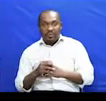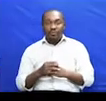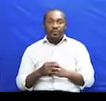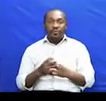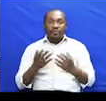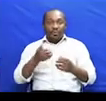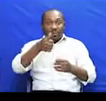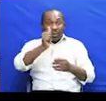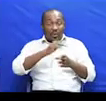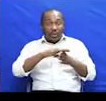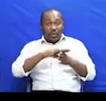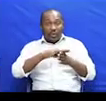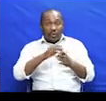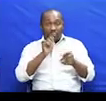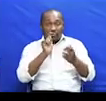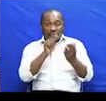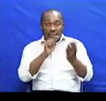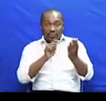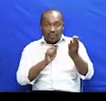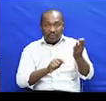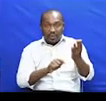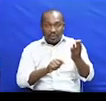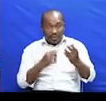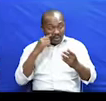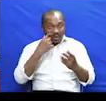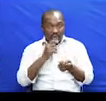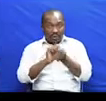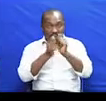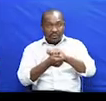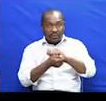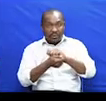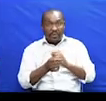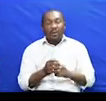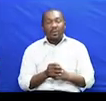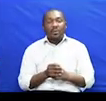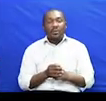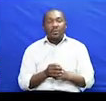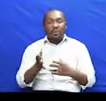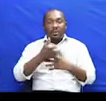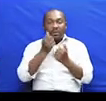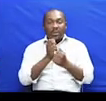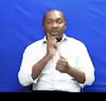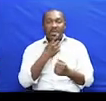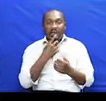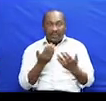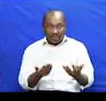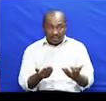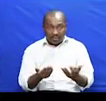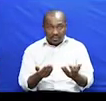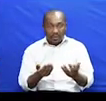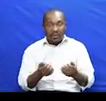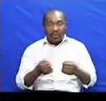Use your calculator right now. Try to compute what is the answer. Try to compute what is the